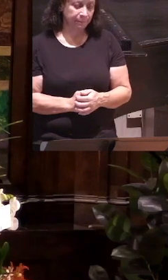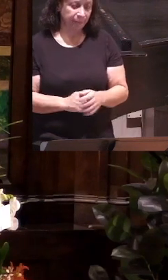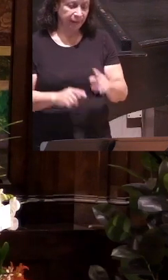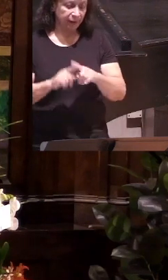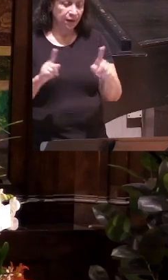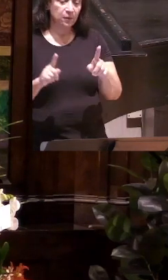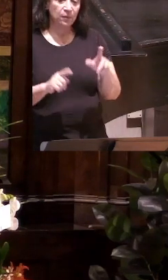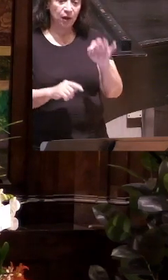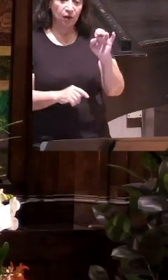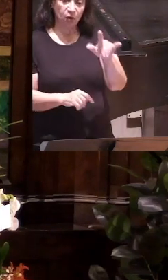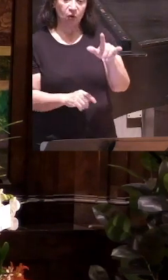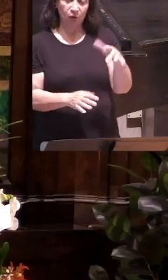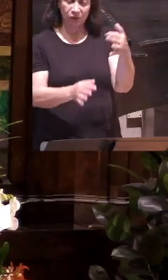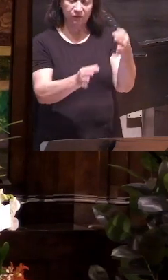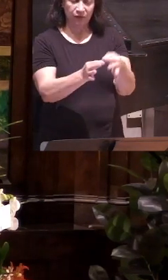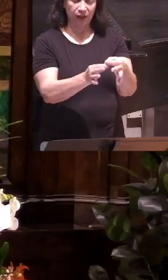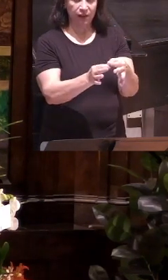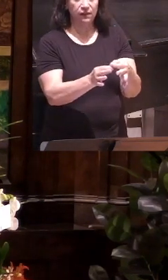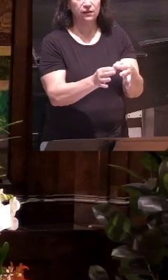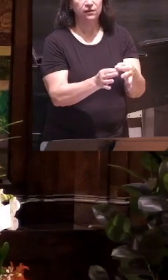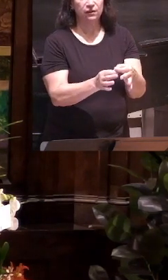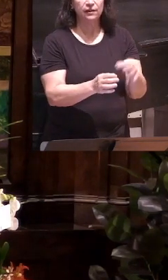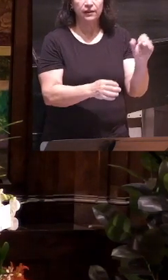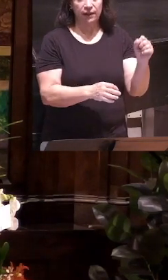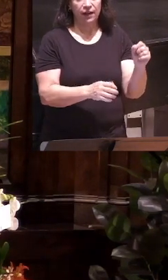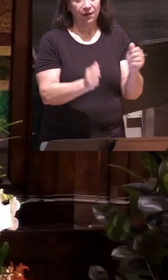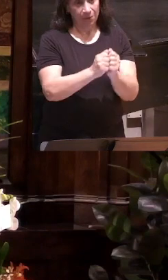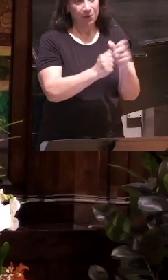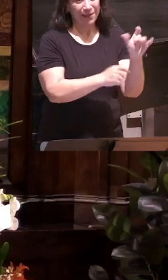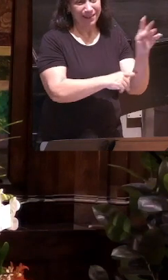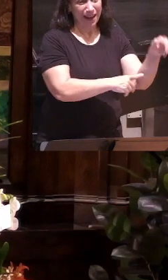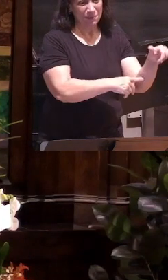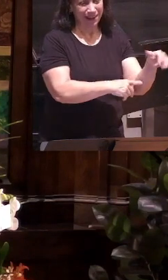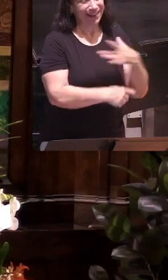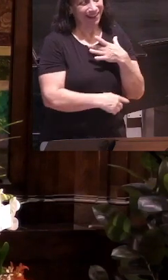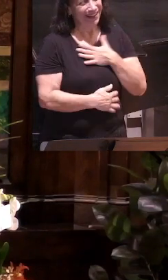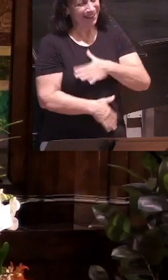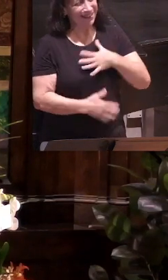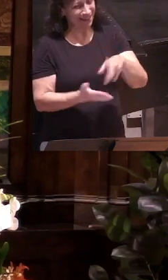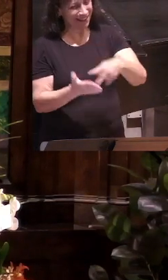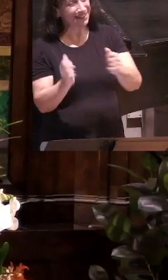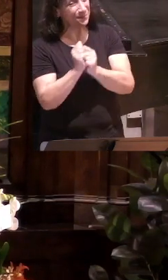But Earl's faith, yes, with Tammy.